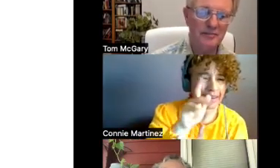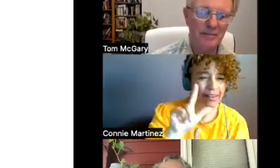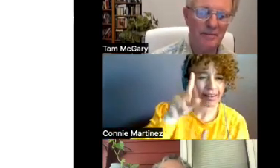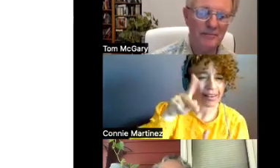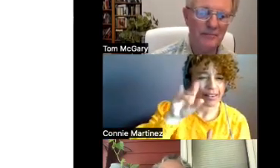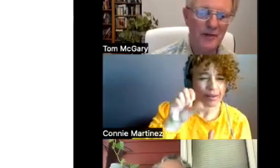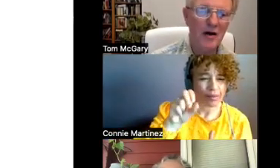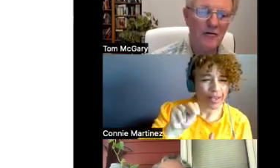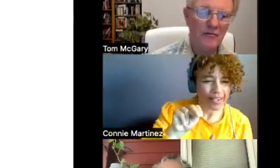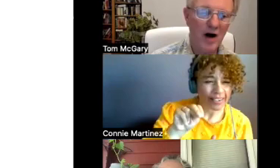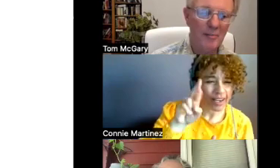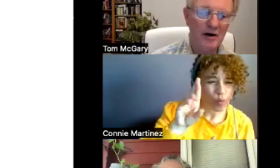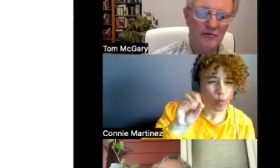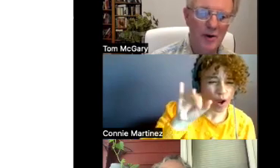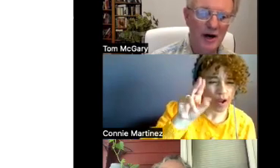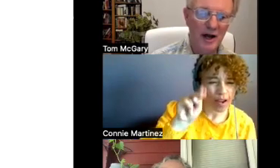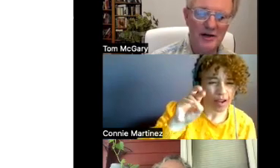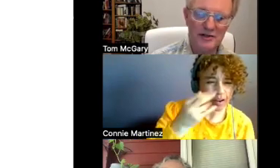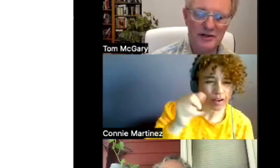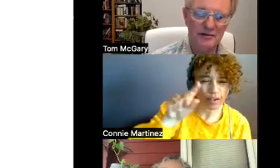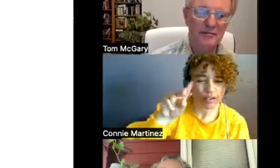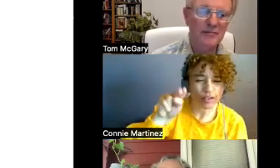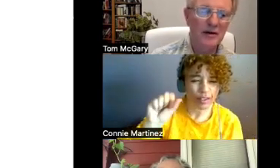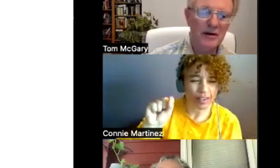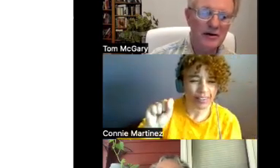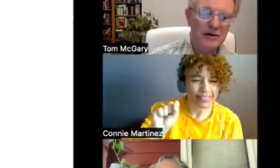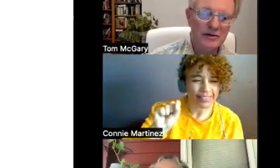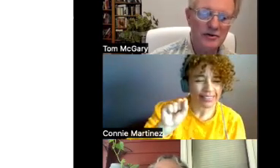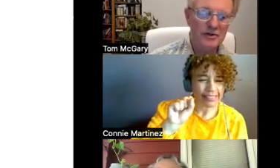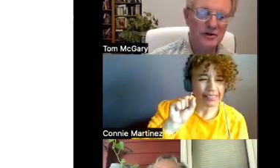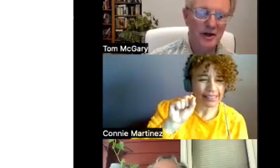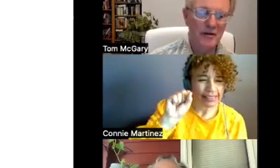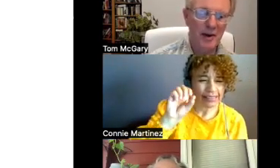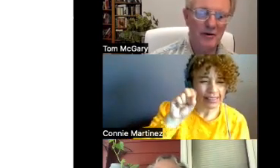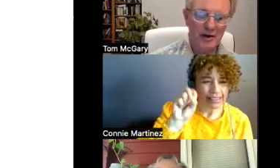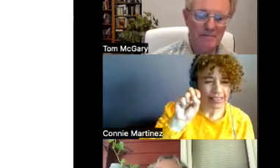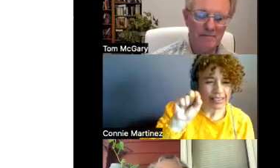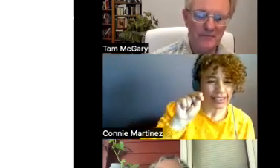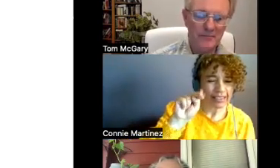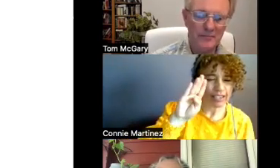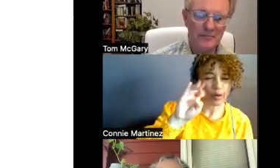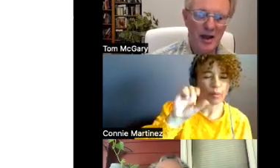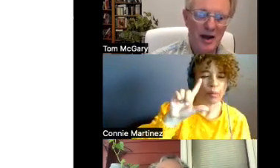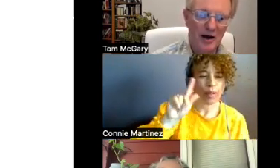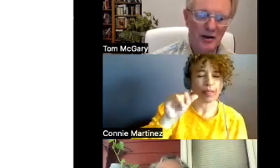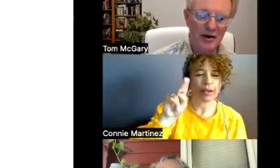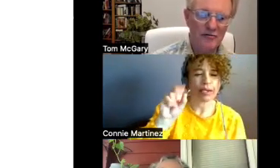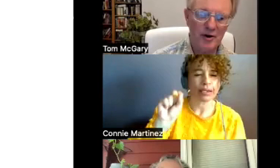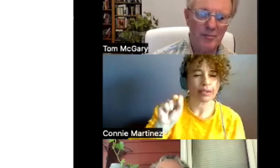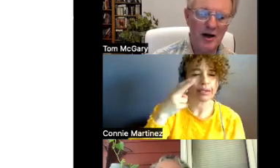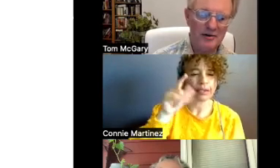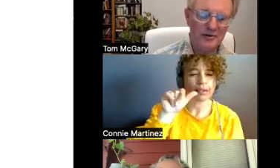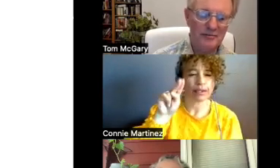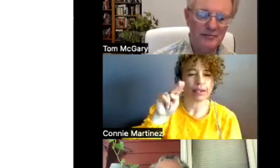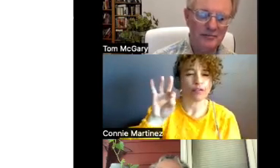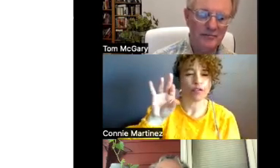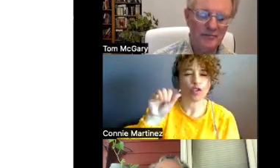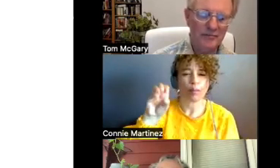Payson, Robin Rubendunst, Susan Belkin, Helen